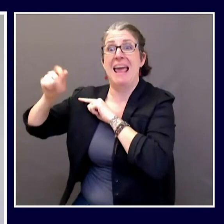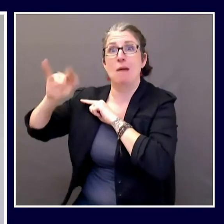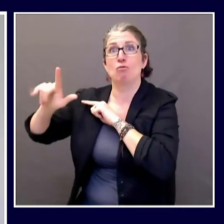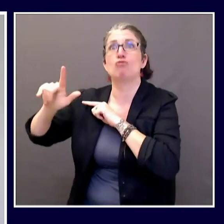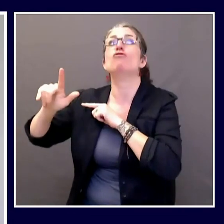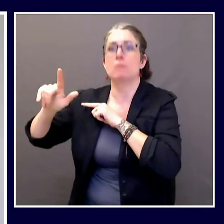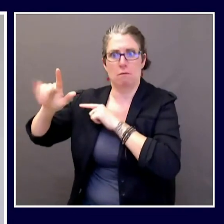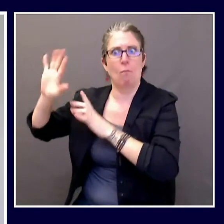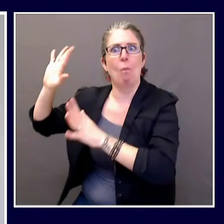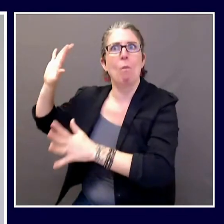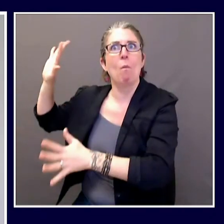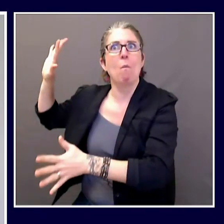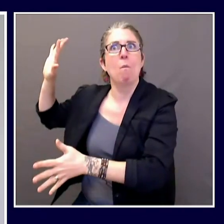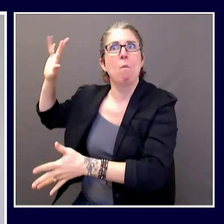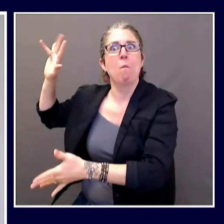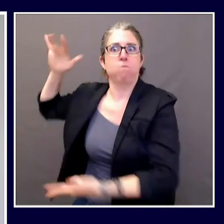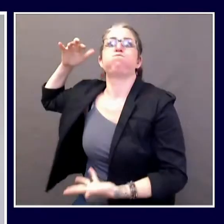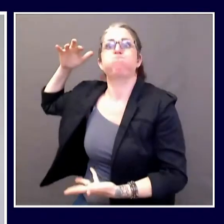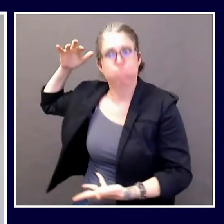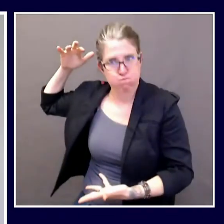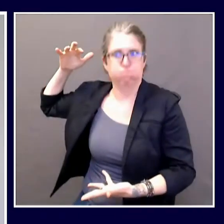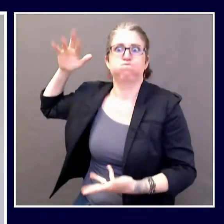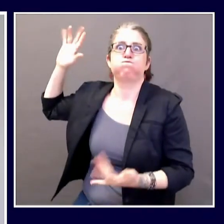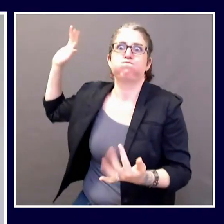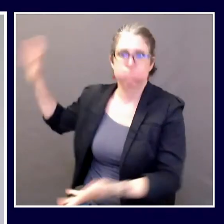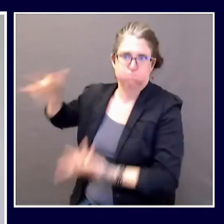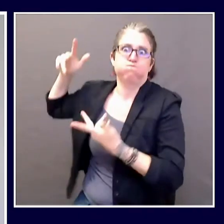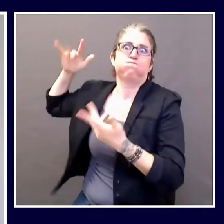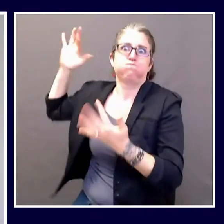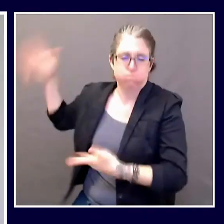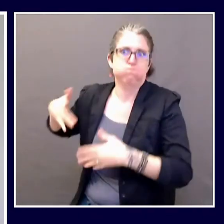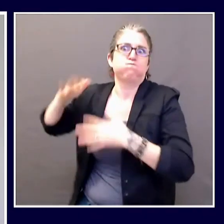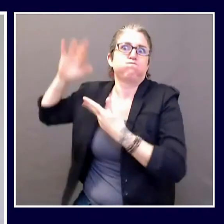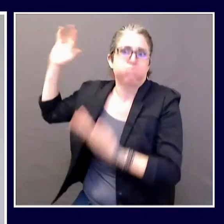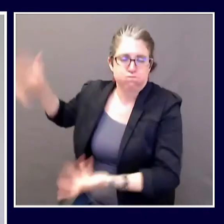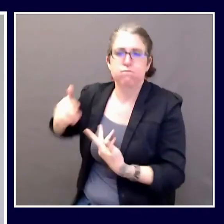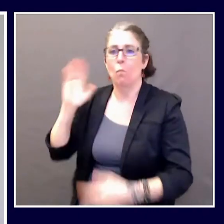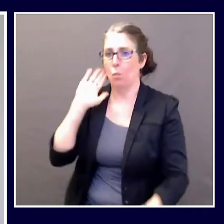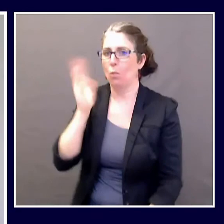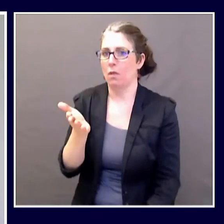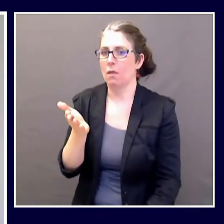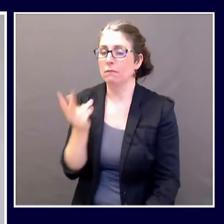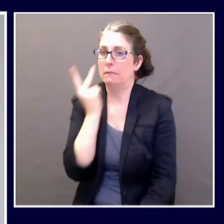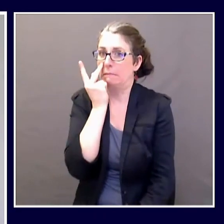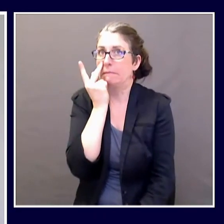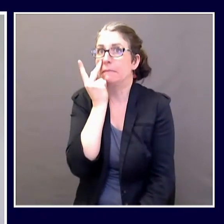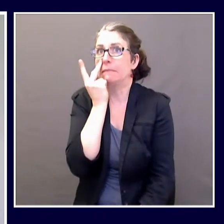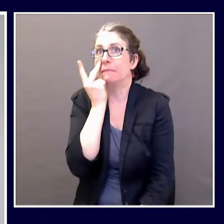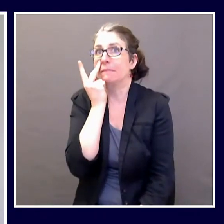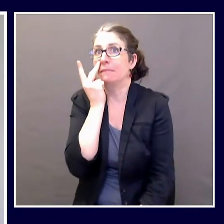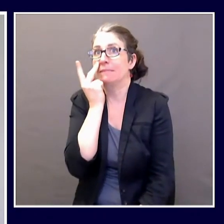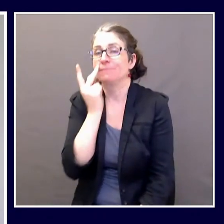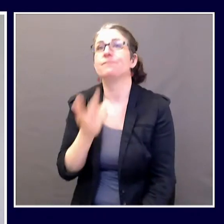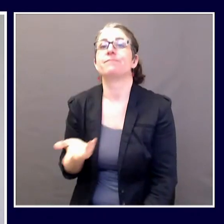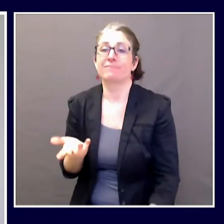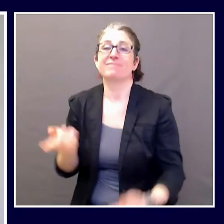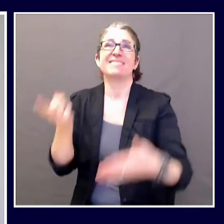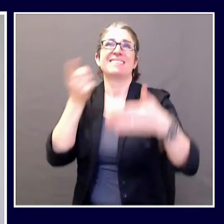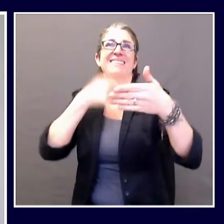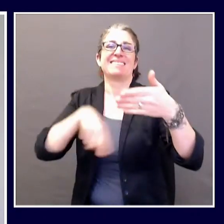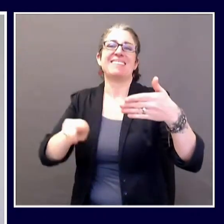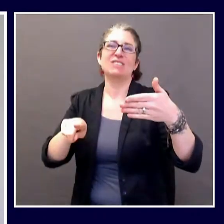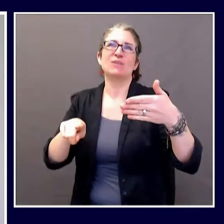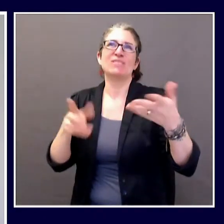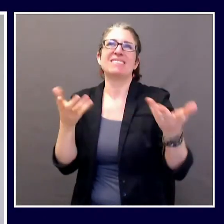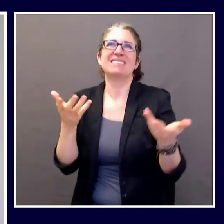of us, Maine will be only receiving 520 more doses next week than we received this